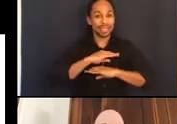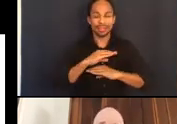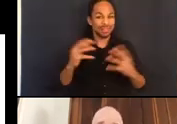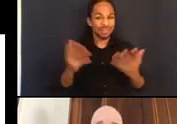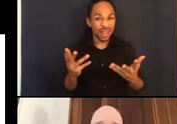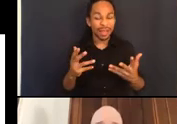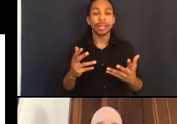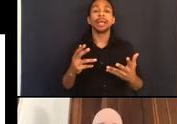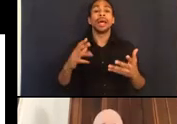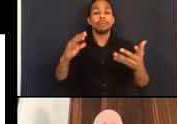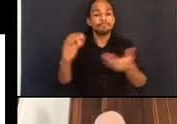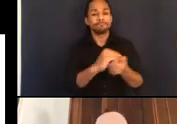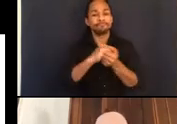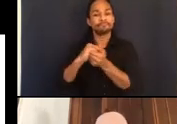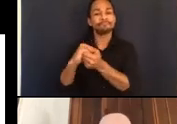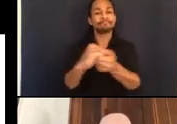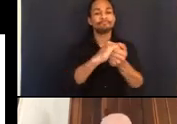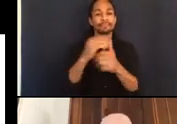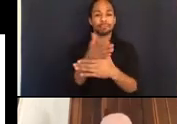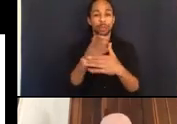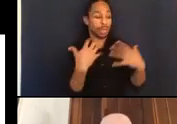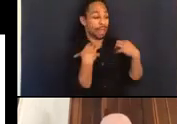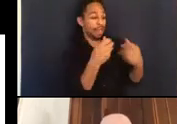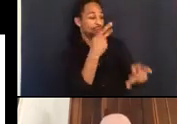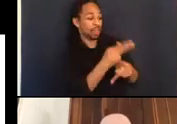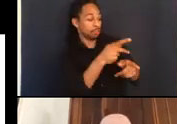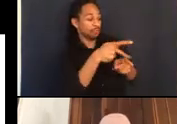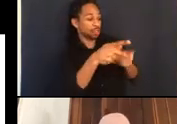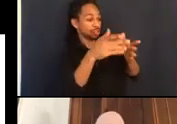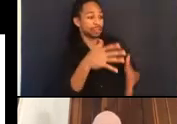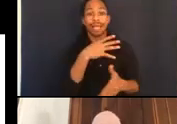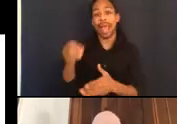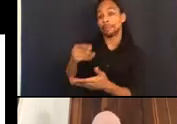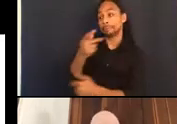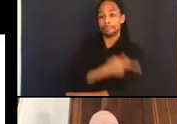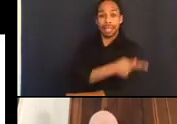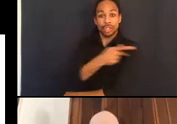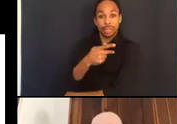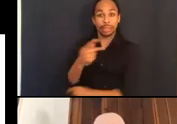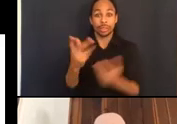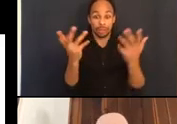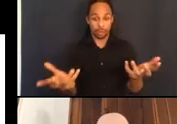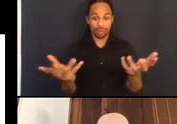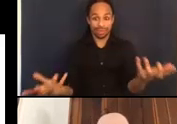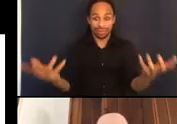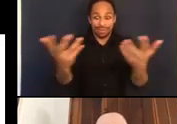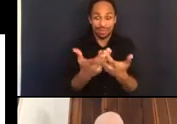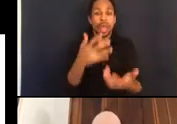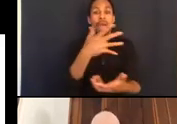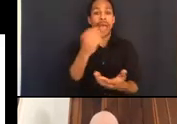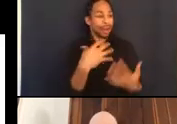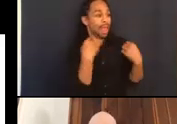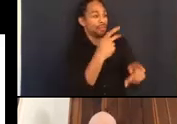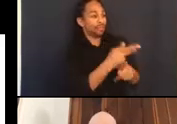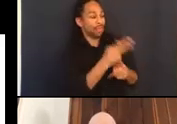between health professionals and patients, and health professionals and communities to work together to